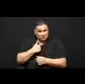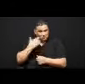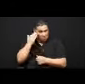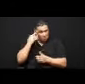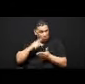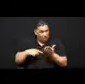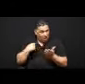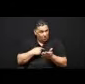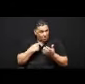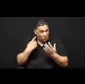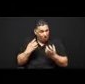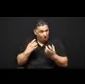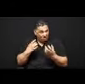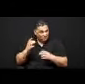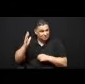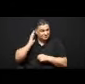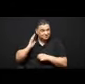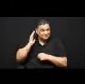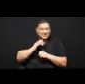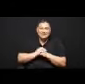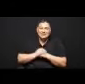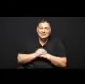It doesn't matter, I don't think.